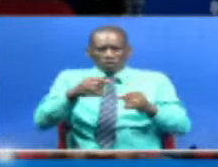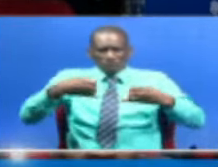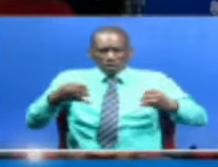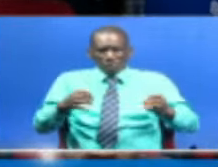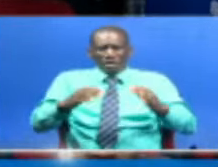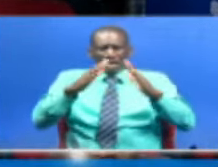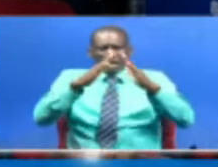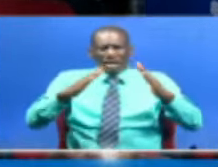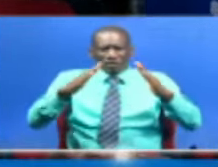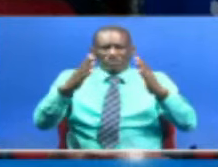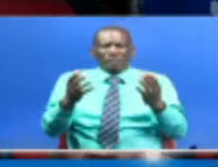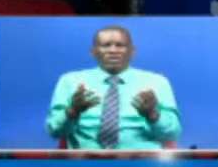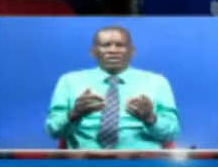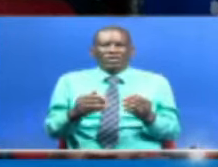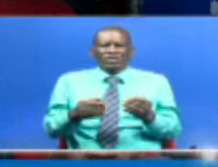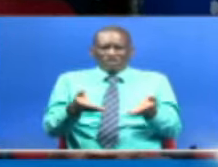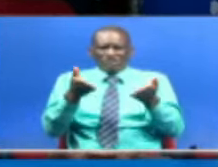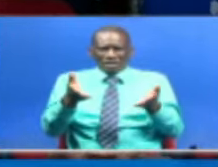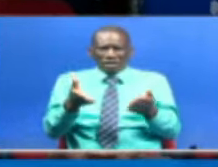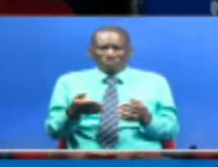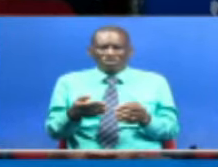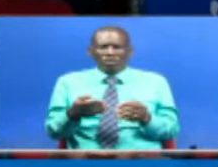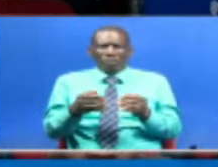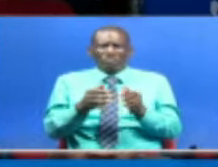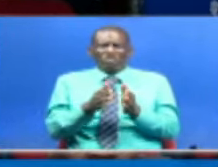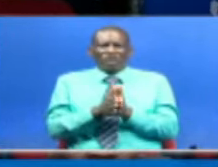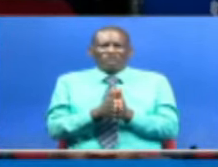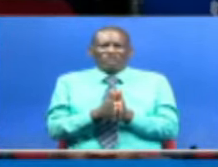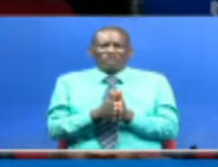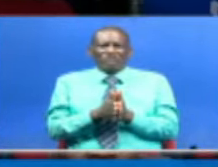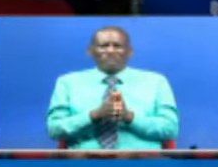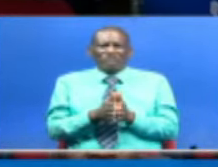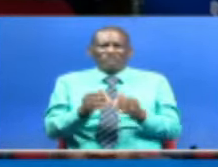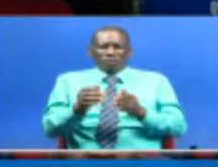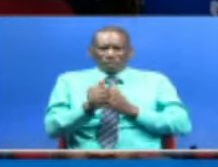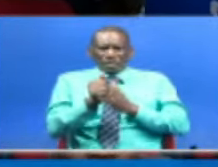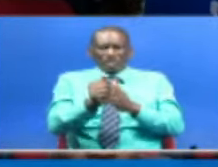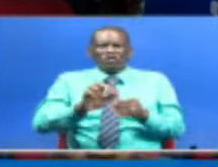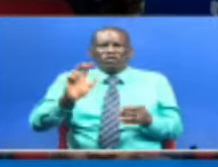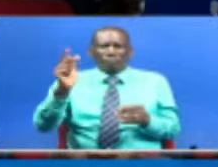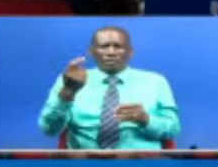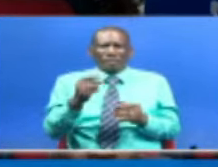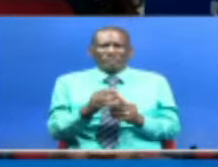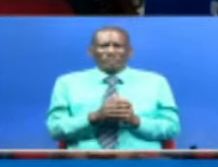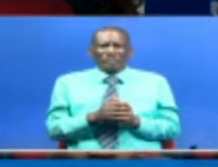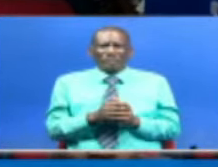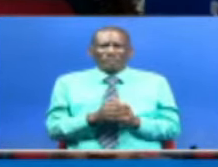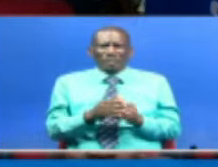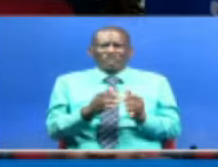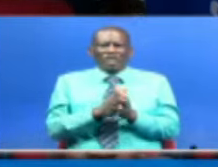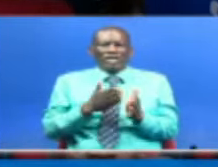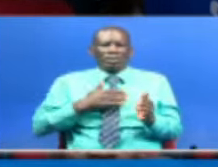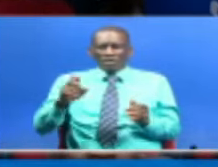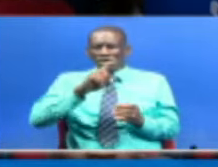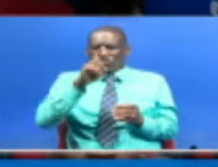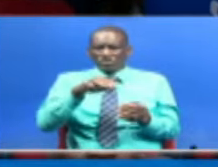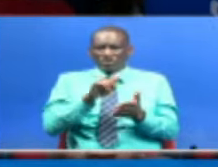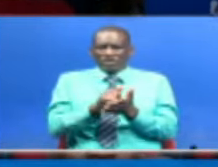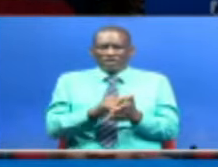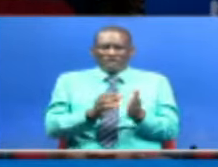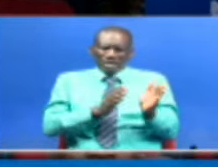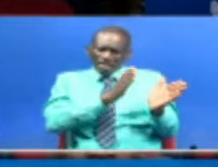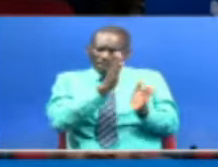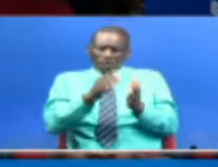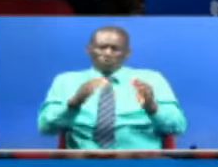housing currently. And under the leadership of our president. And my question is, in the designs of